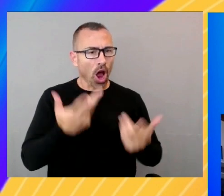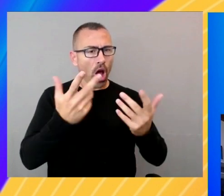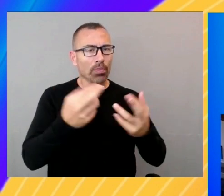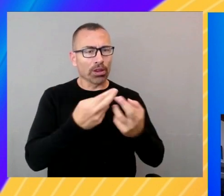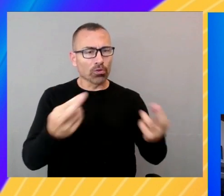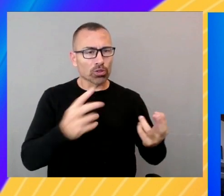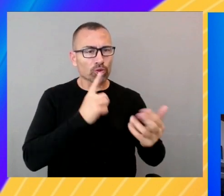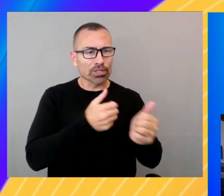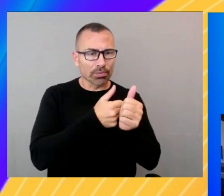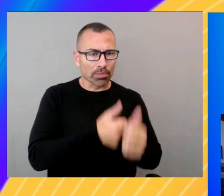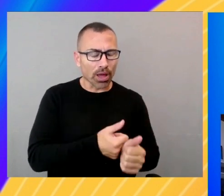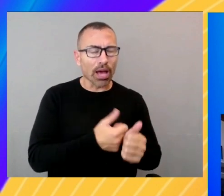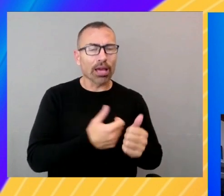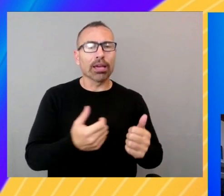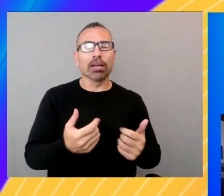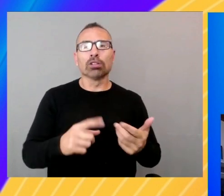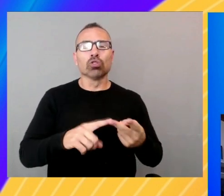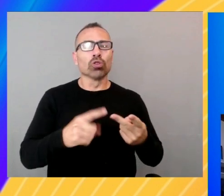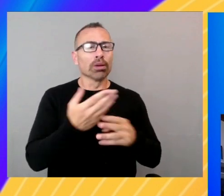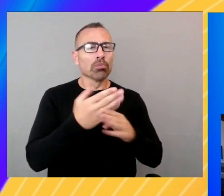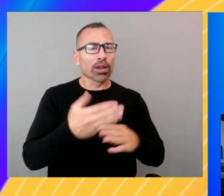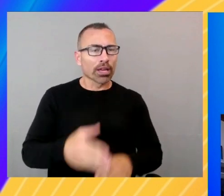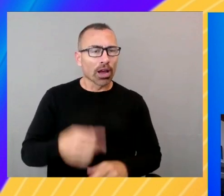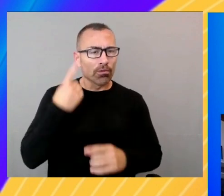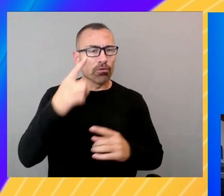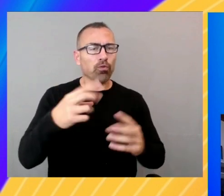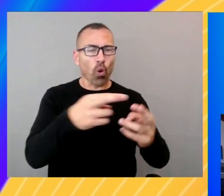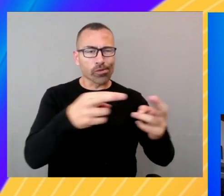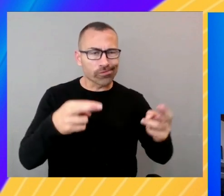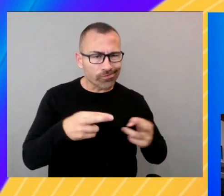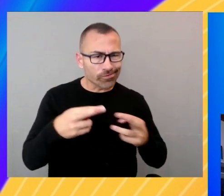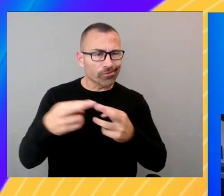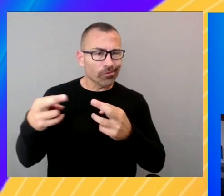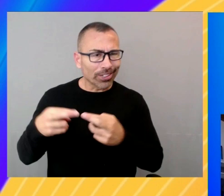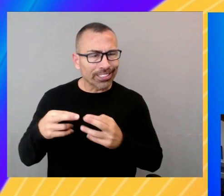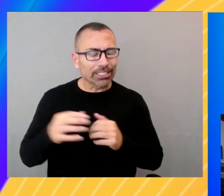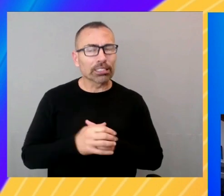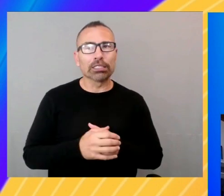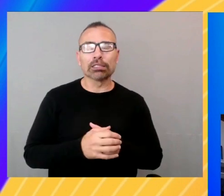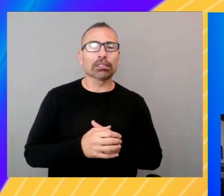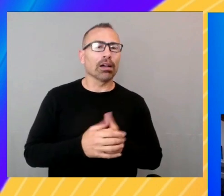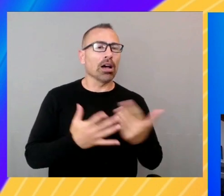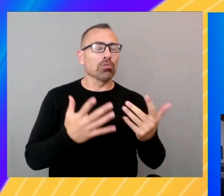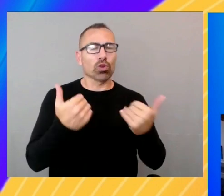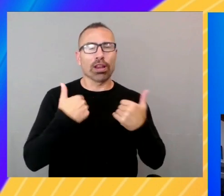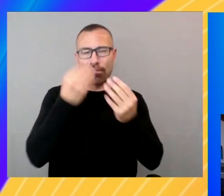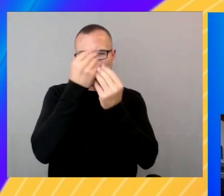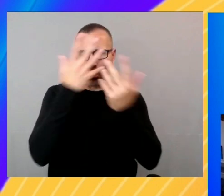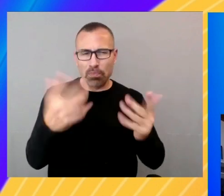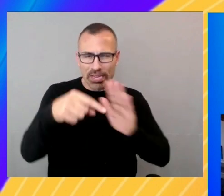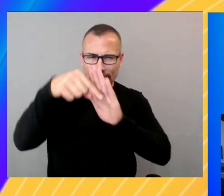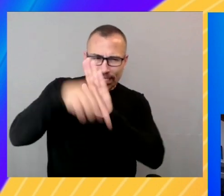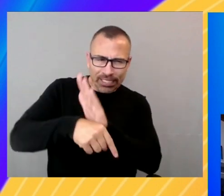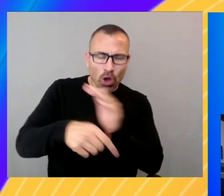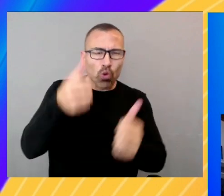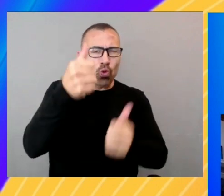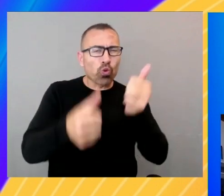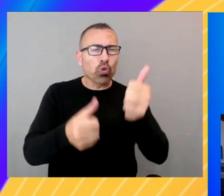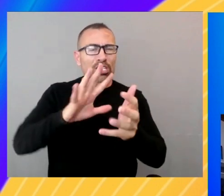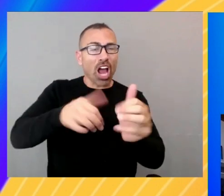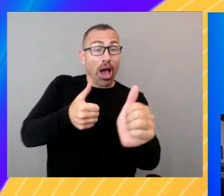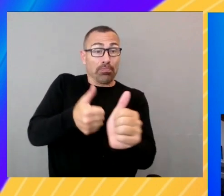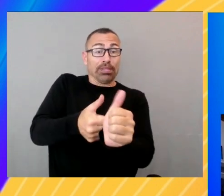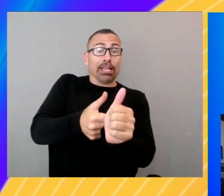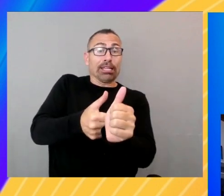regions, getting some very detailed information, like what are the specific updates that are marked as missing in the first place. Probably to bring it to